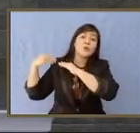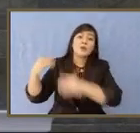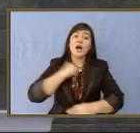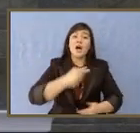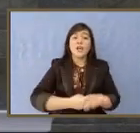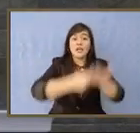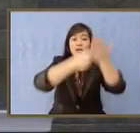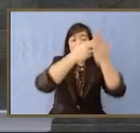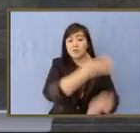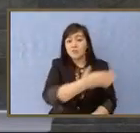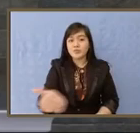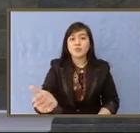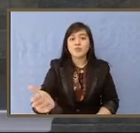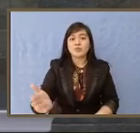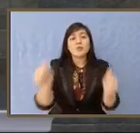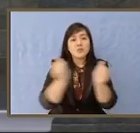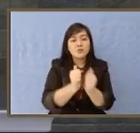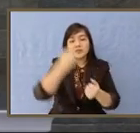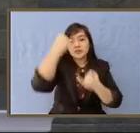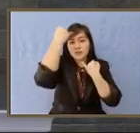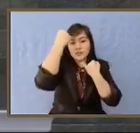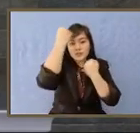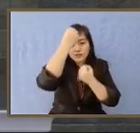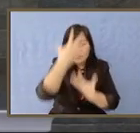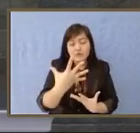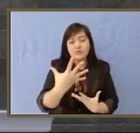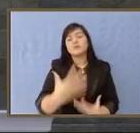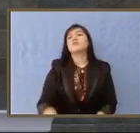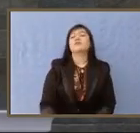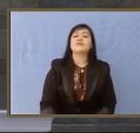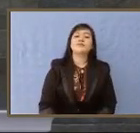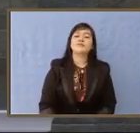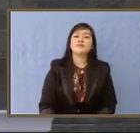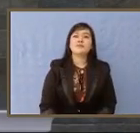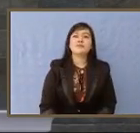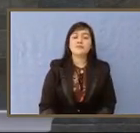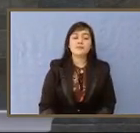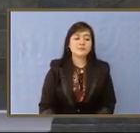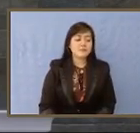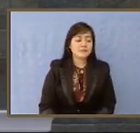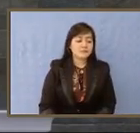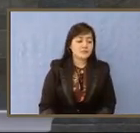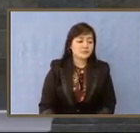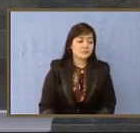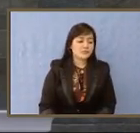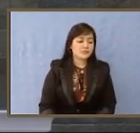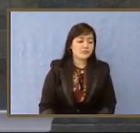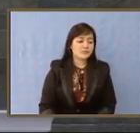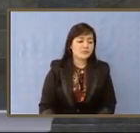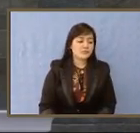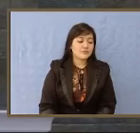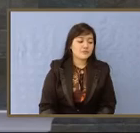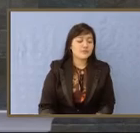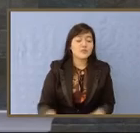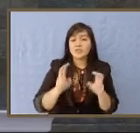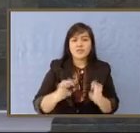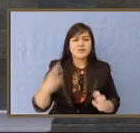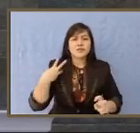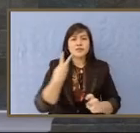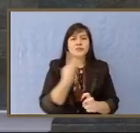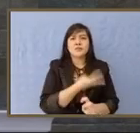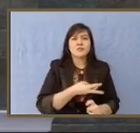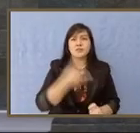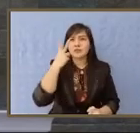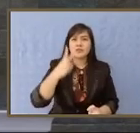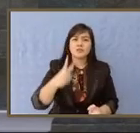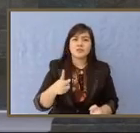information na ibinigay ko po sa inyo. Again, sabi ko nga po sa inyo, kung titingnan nyo, mamaikli lang yung libro. Unti lang yung binigay